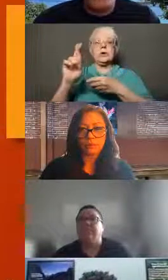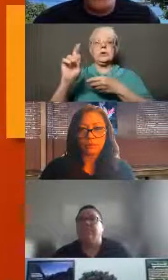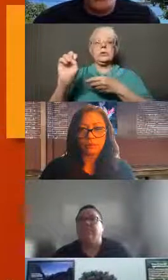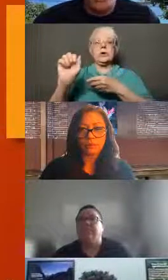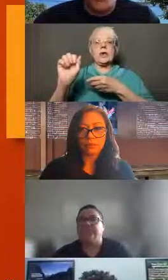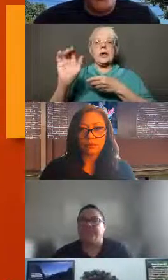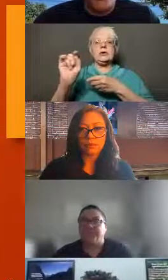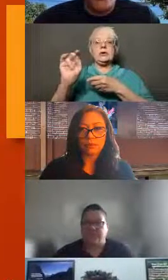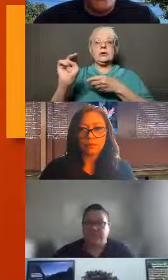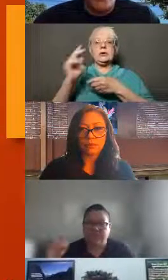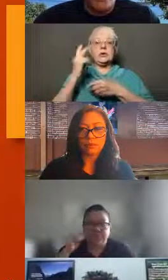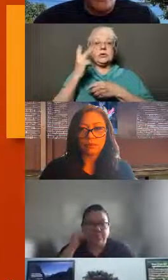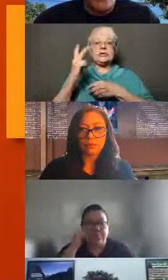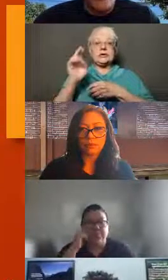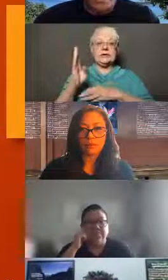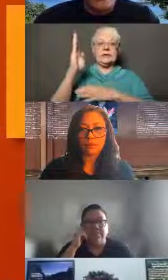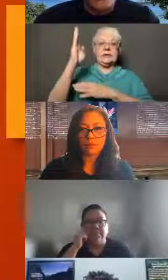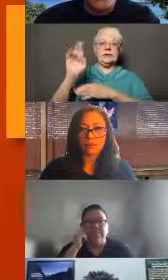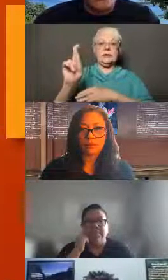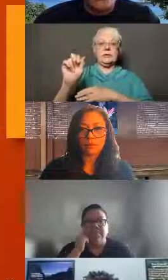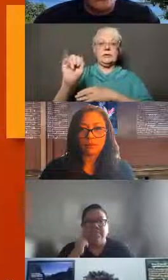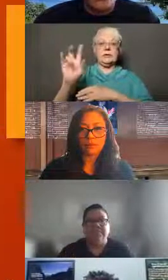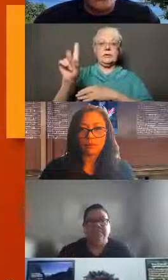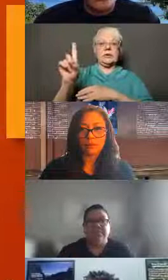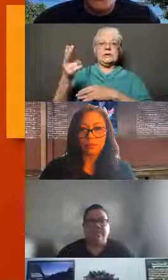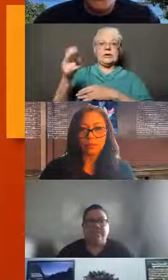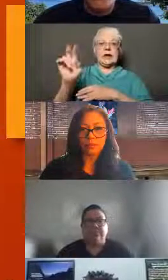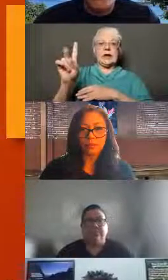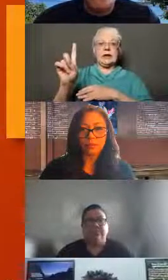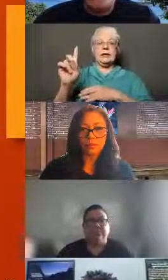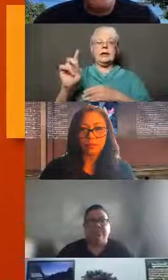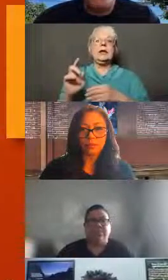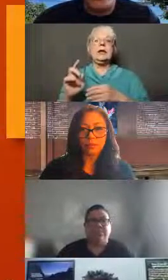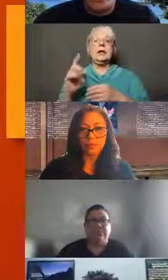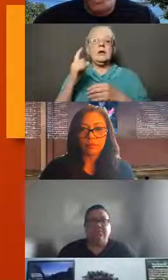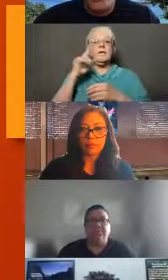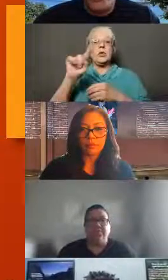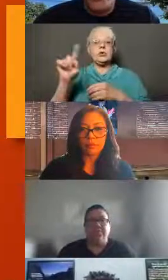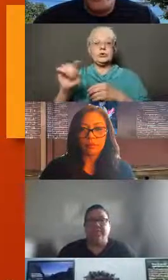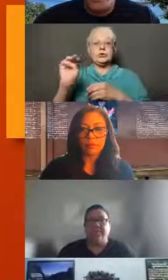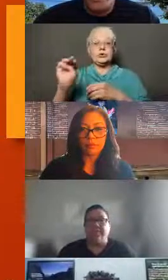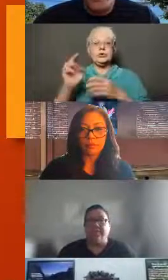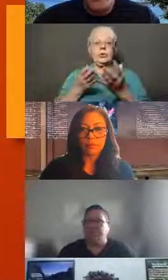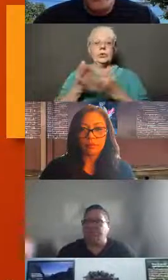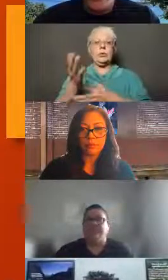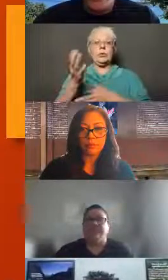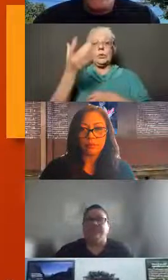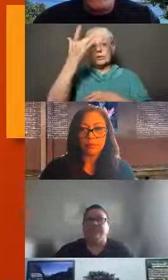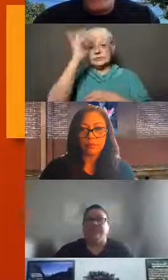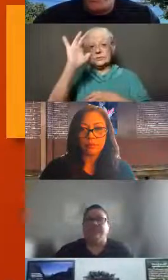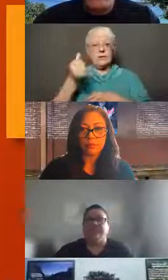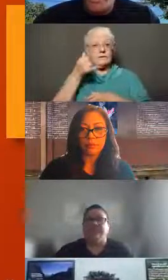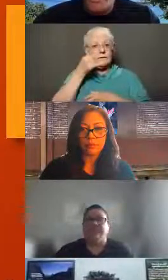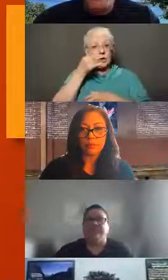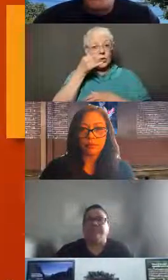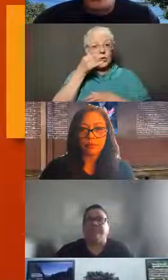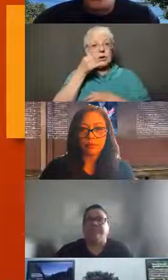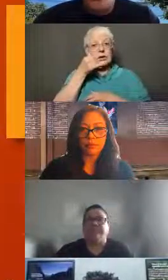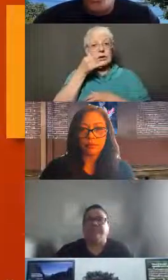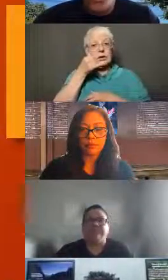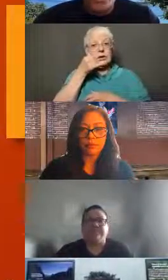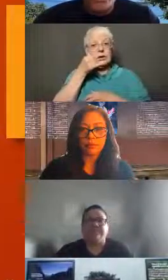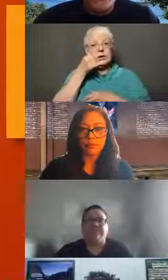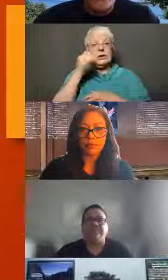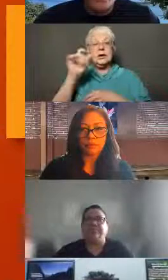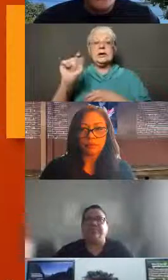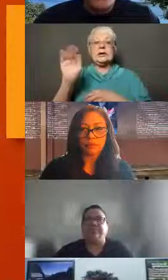raised hand feature. When accessing Zoom through the smartphone browser, bottom tab, scroll